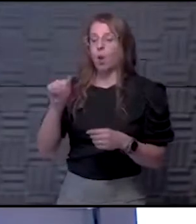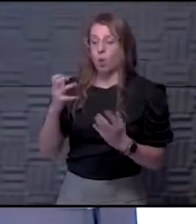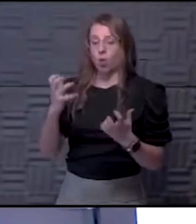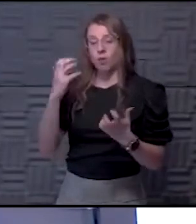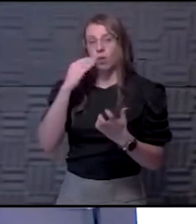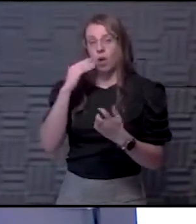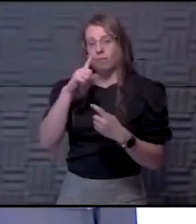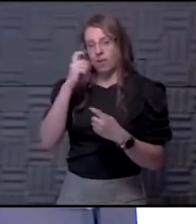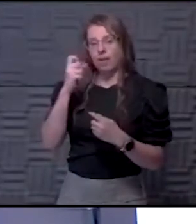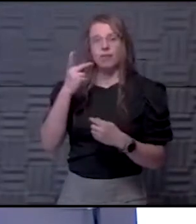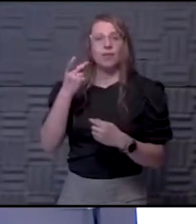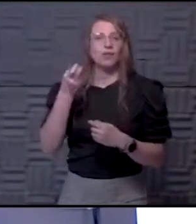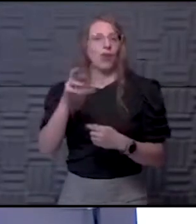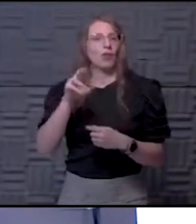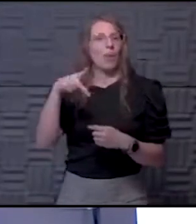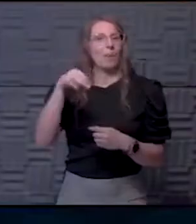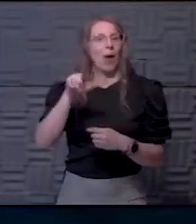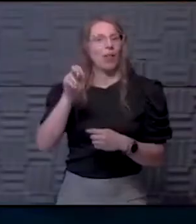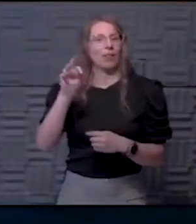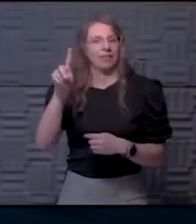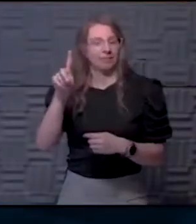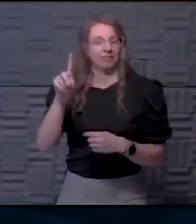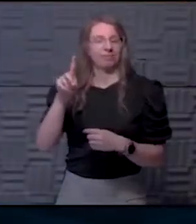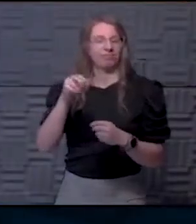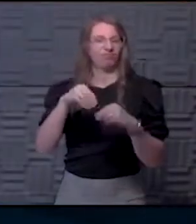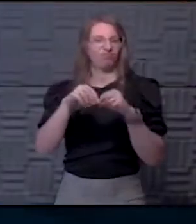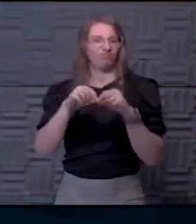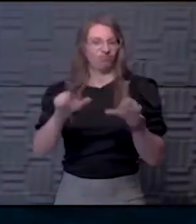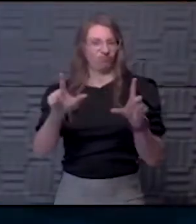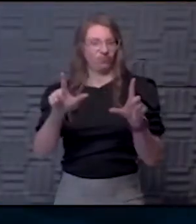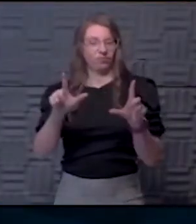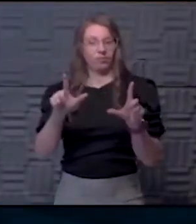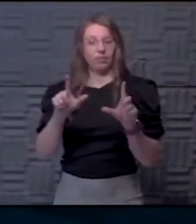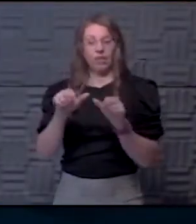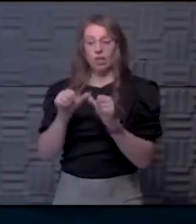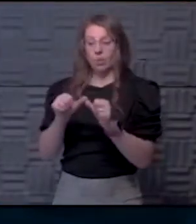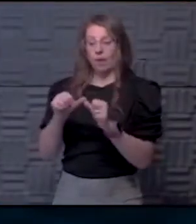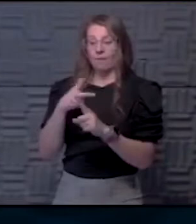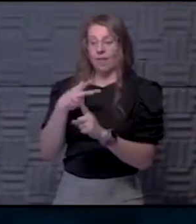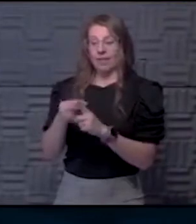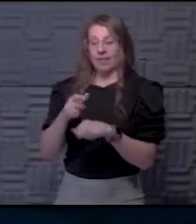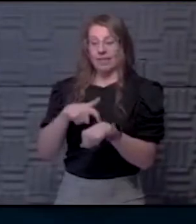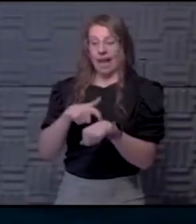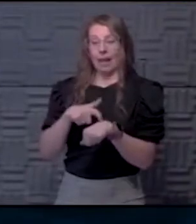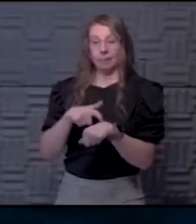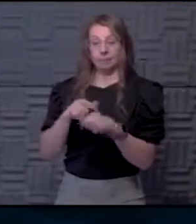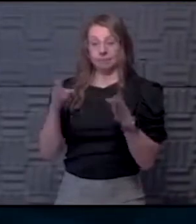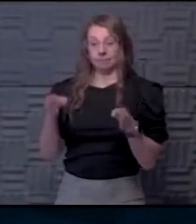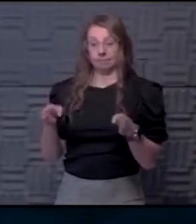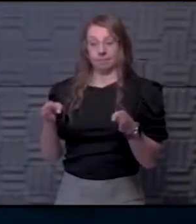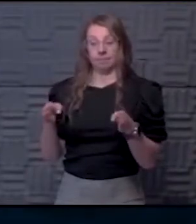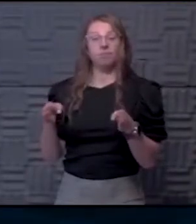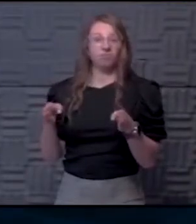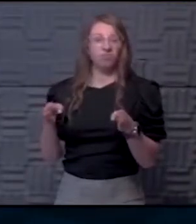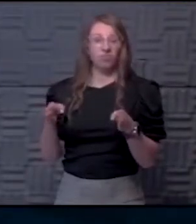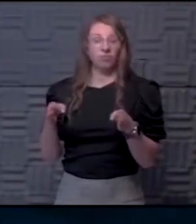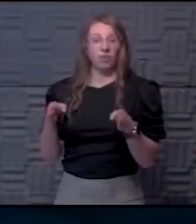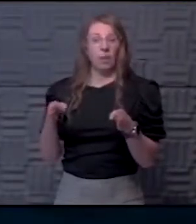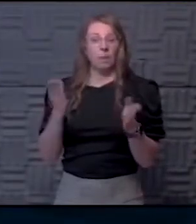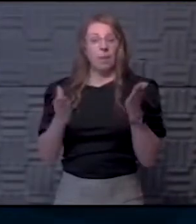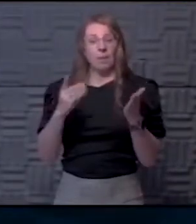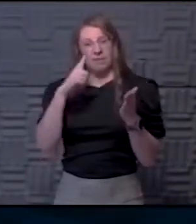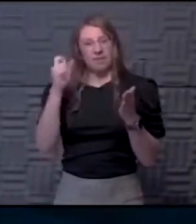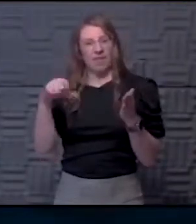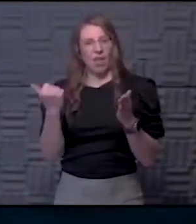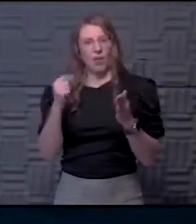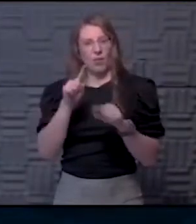Dr. Poland is on the line, could you talk to the durability of the vaccine time frame? And I think we might, because of other